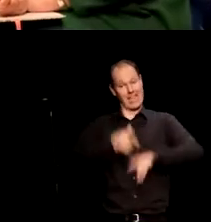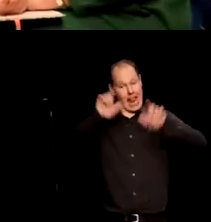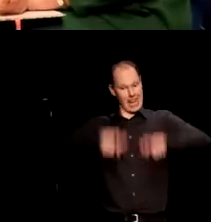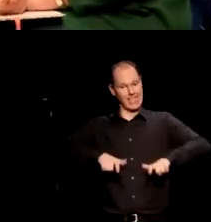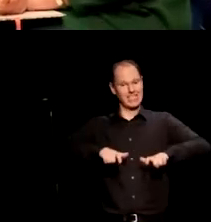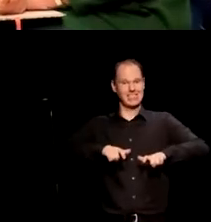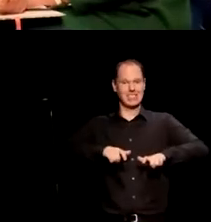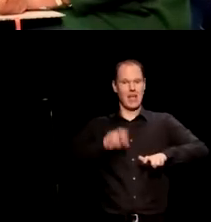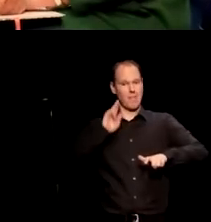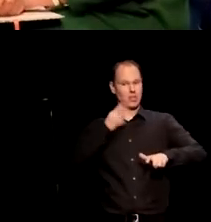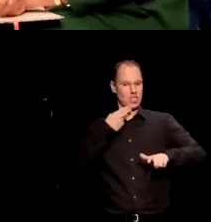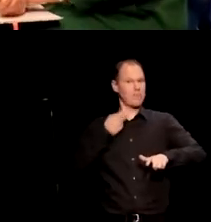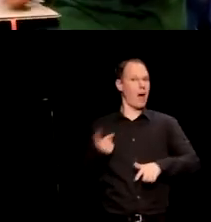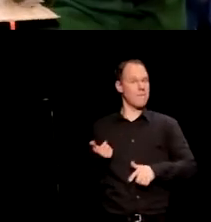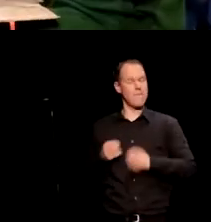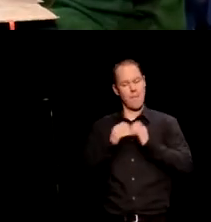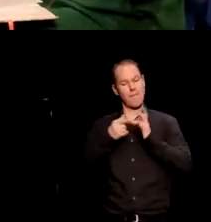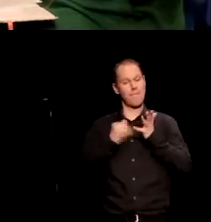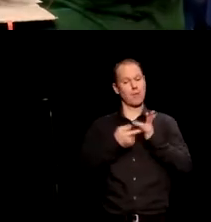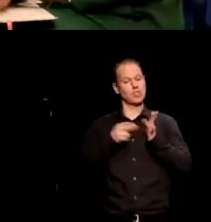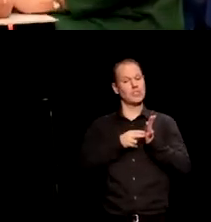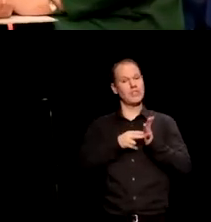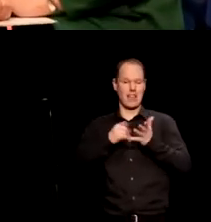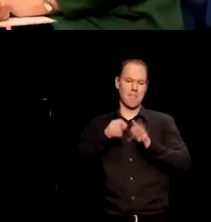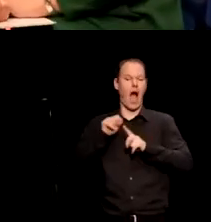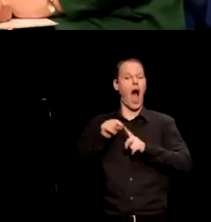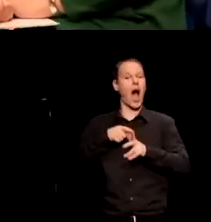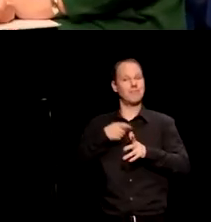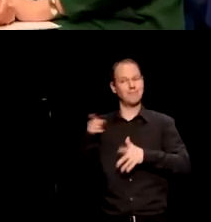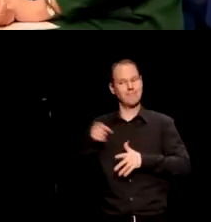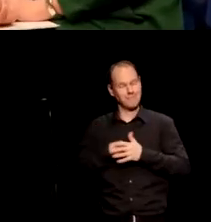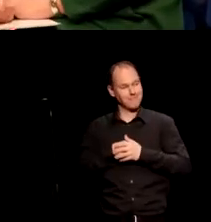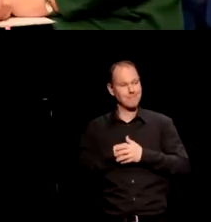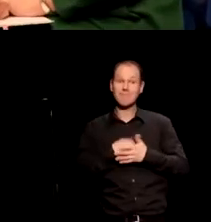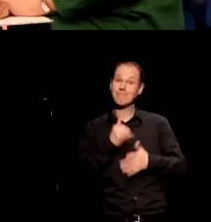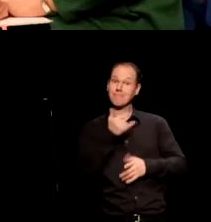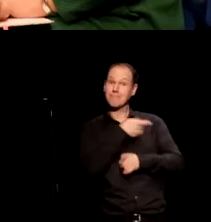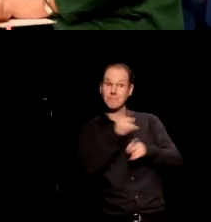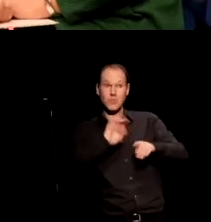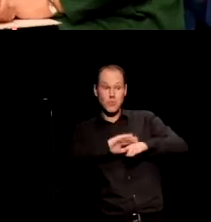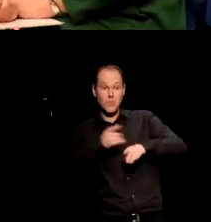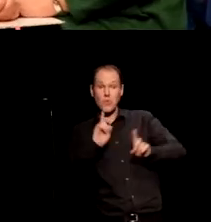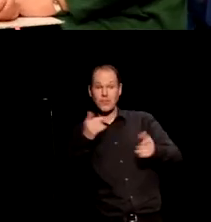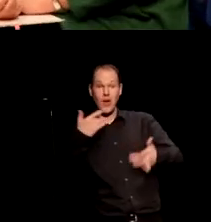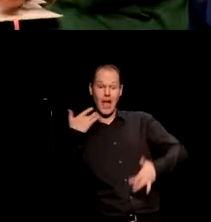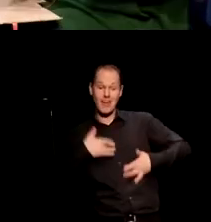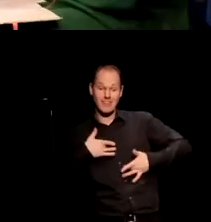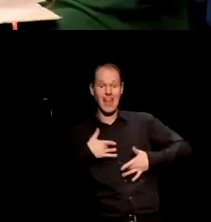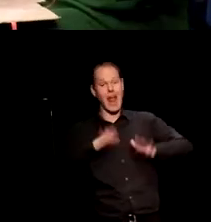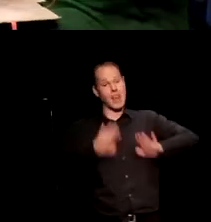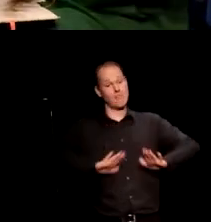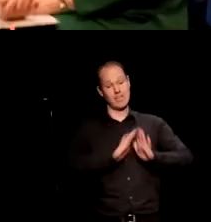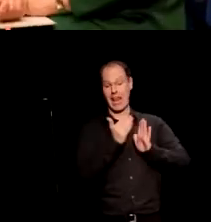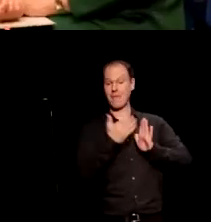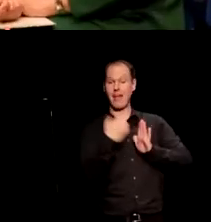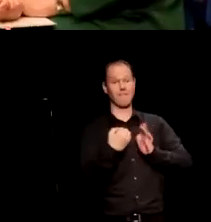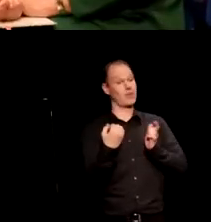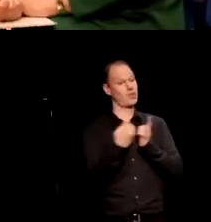would urge any of you, no matter what your interest, the British Library has something for you. We our slogan is "We are for